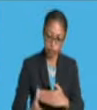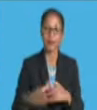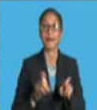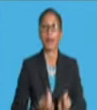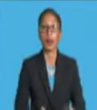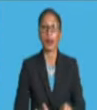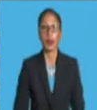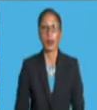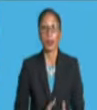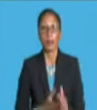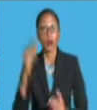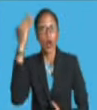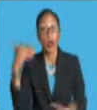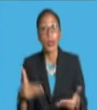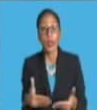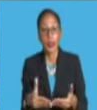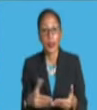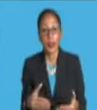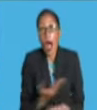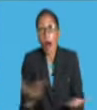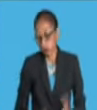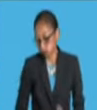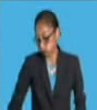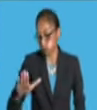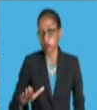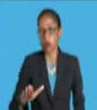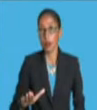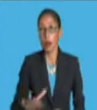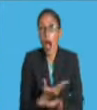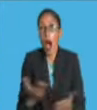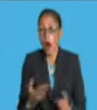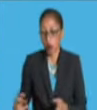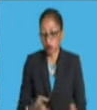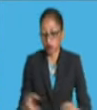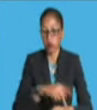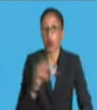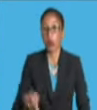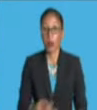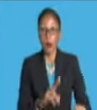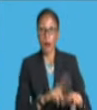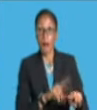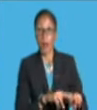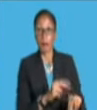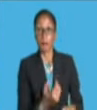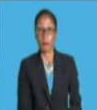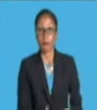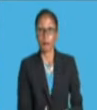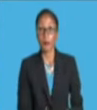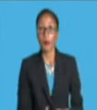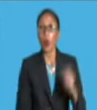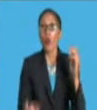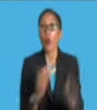Speaker, I will now give a short introduction of my upbringing and the route to this august house. My father, Mr. Kamta Prasad, who was a